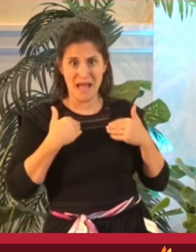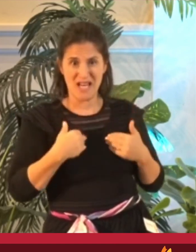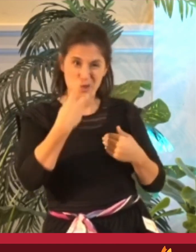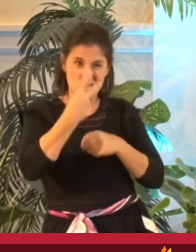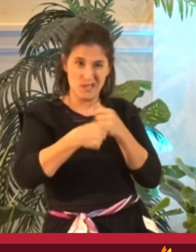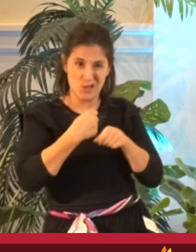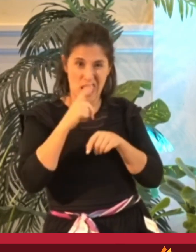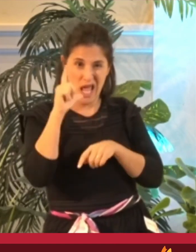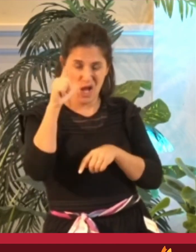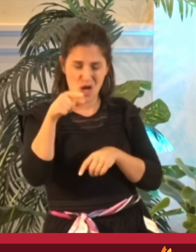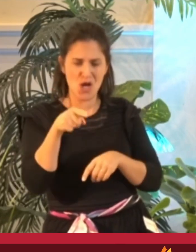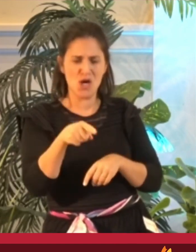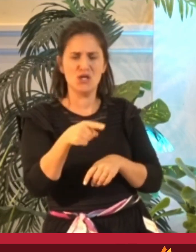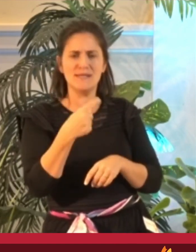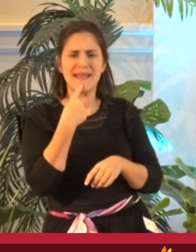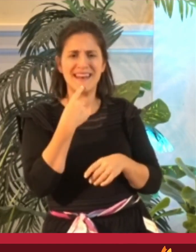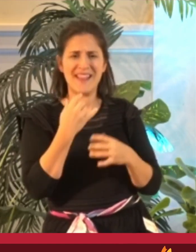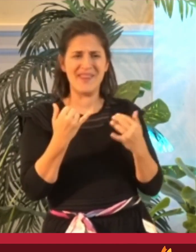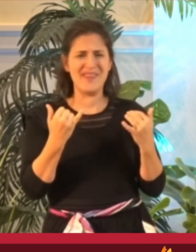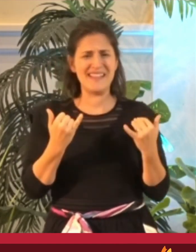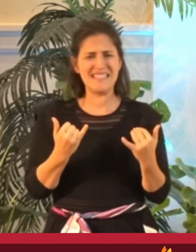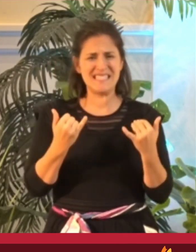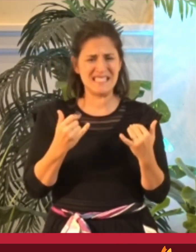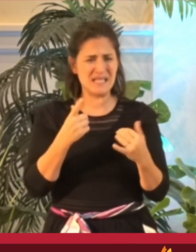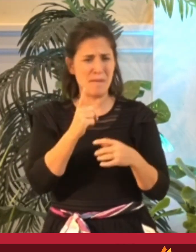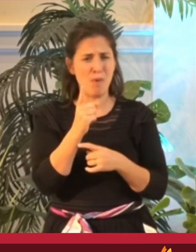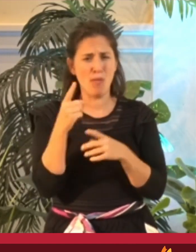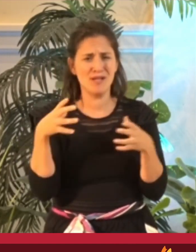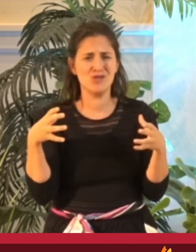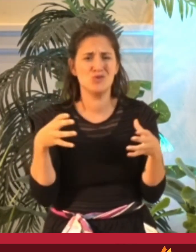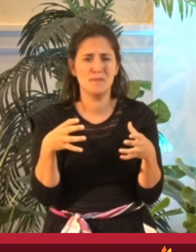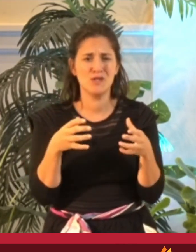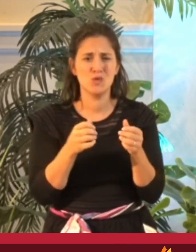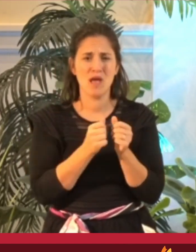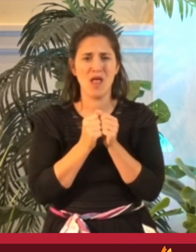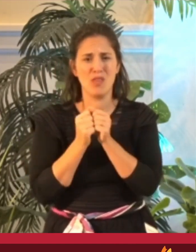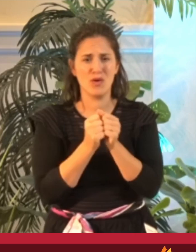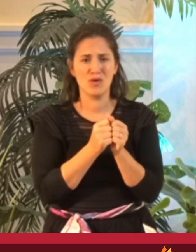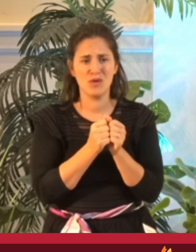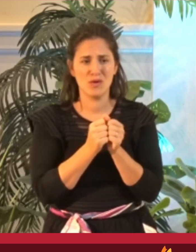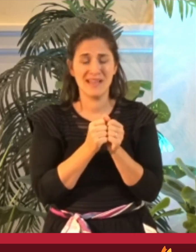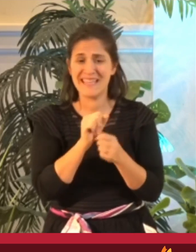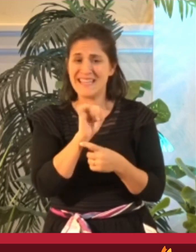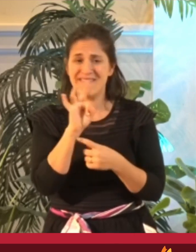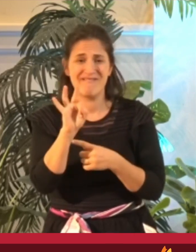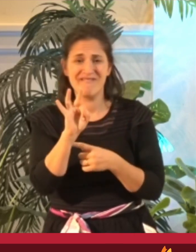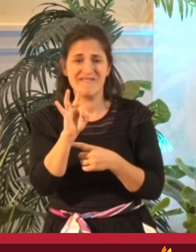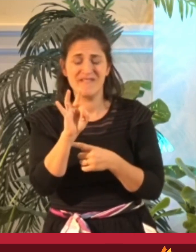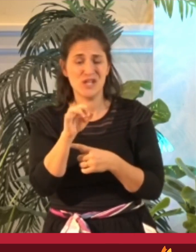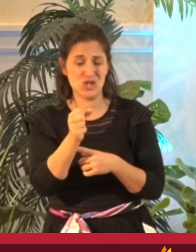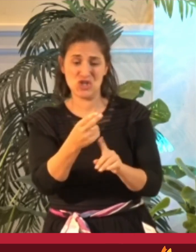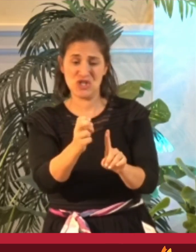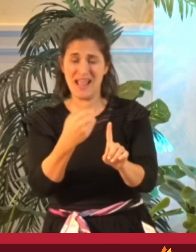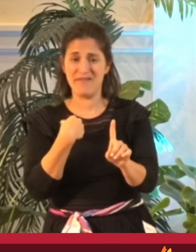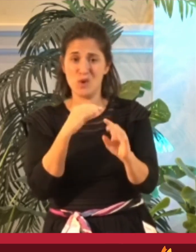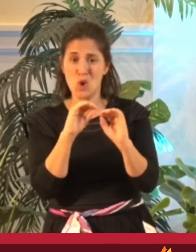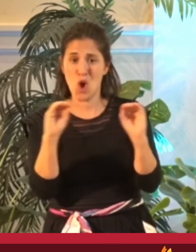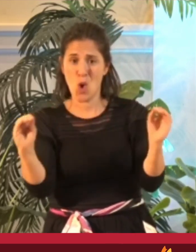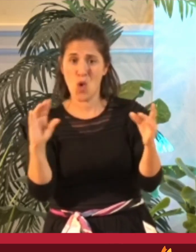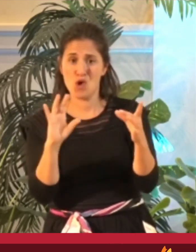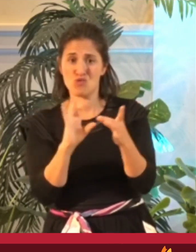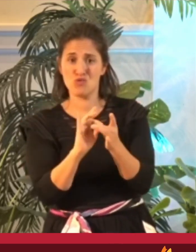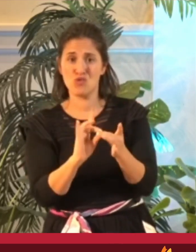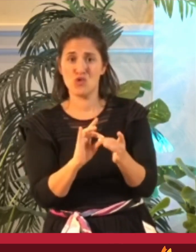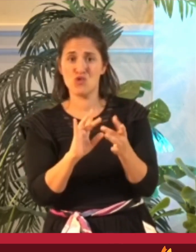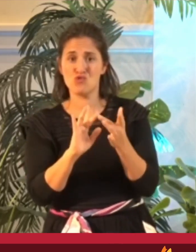no relatives, we could become her relatives." Now, that's a powerful call to take on